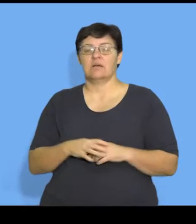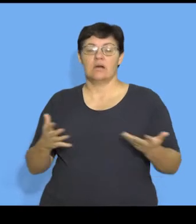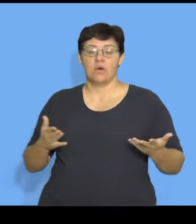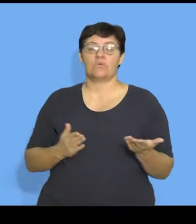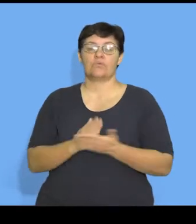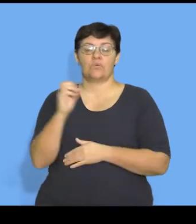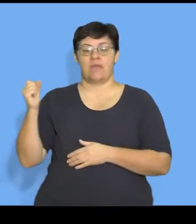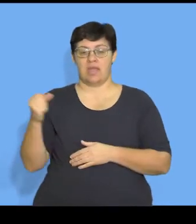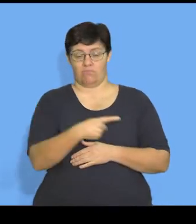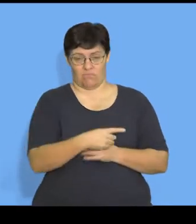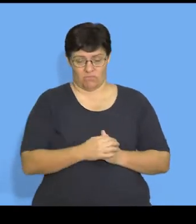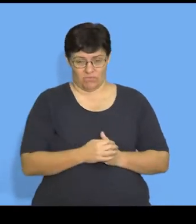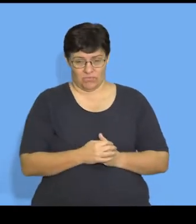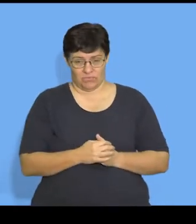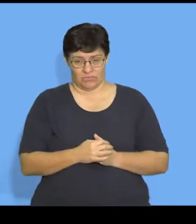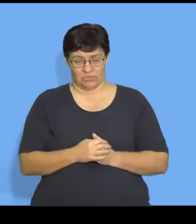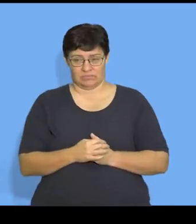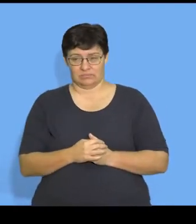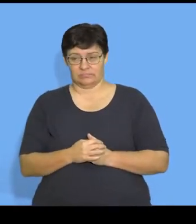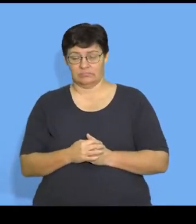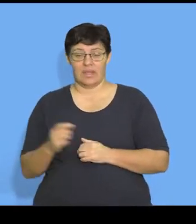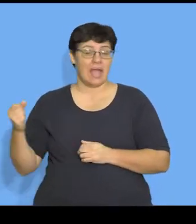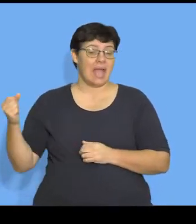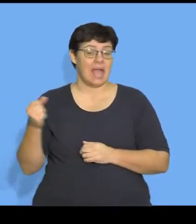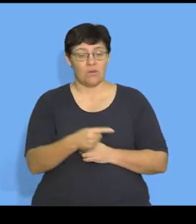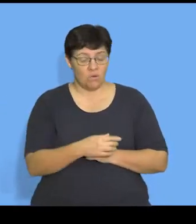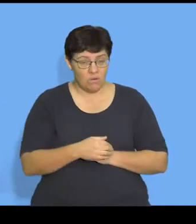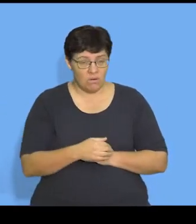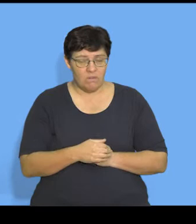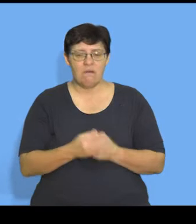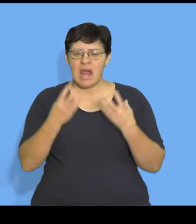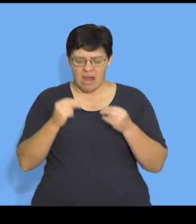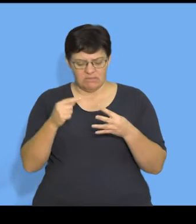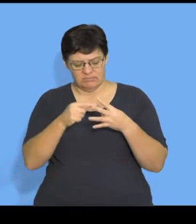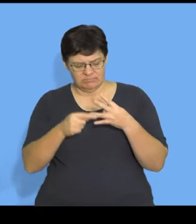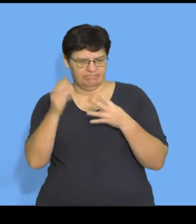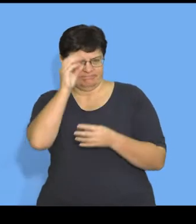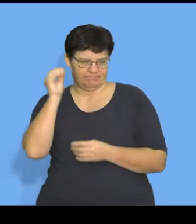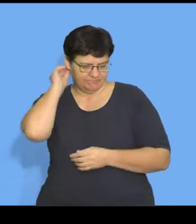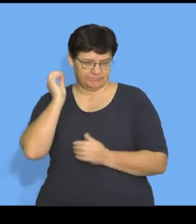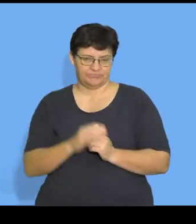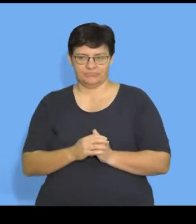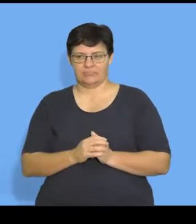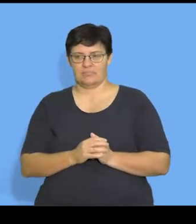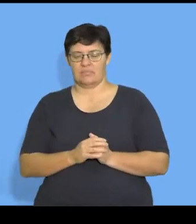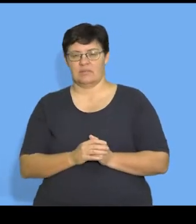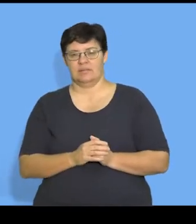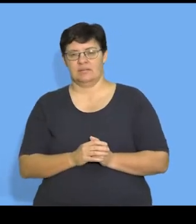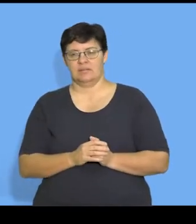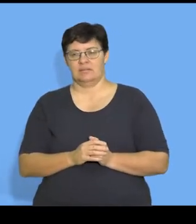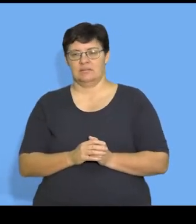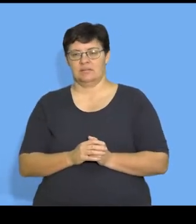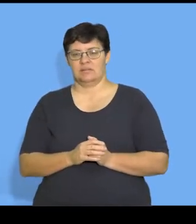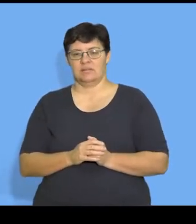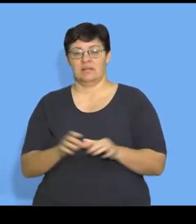an arrow. This arrow has a couple of things we need to take note of. Number one, the